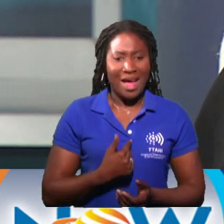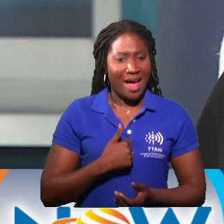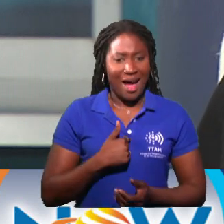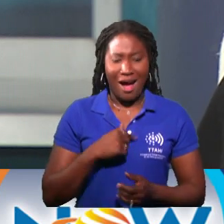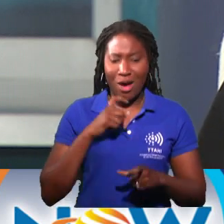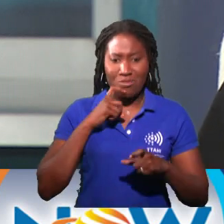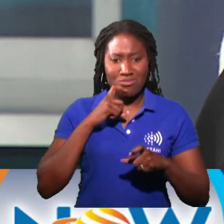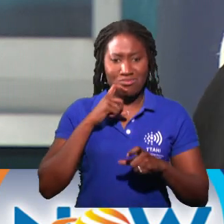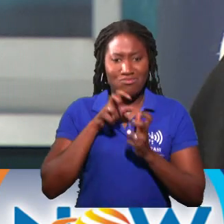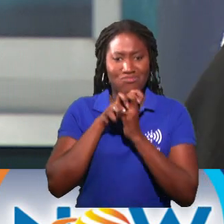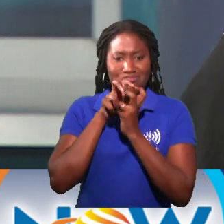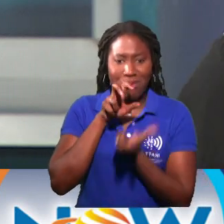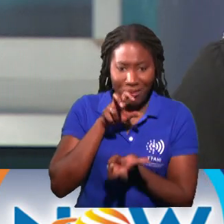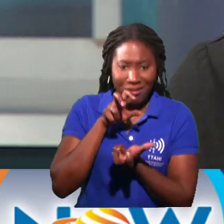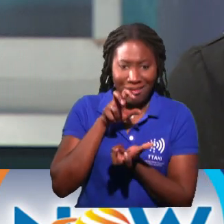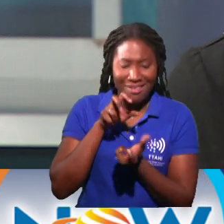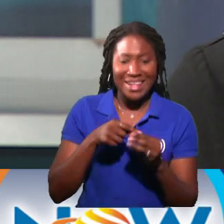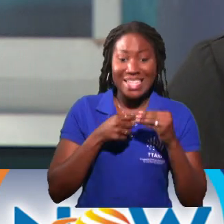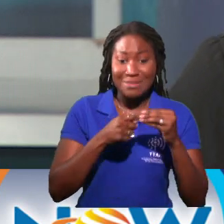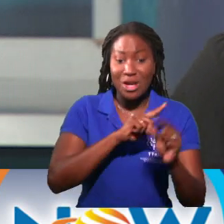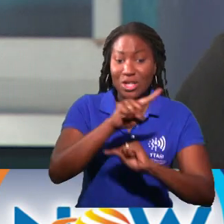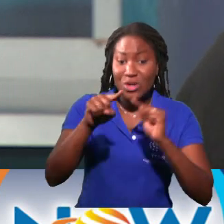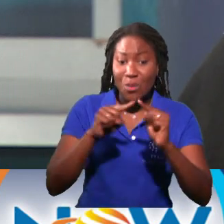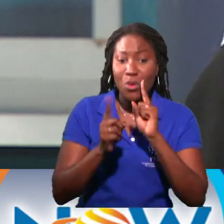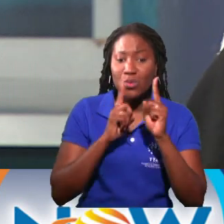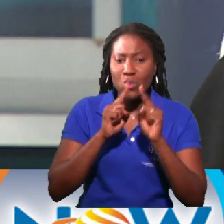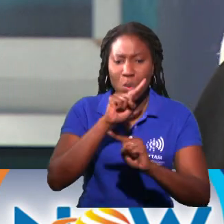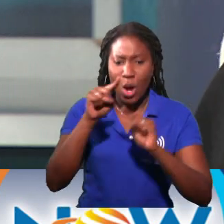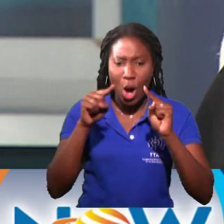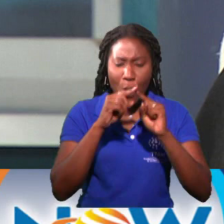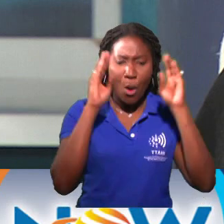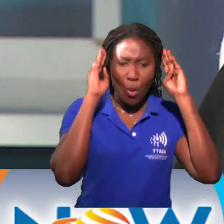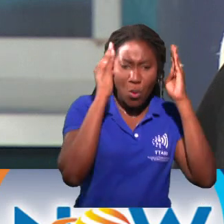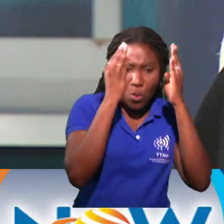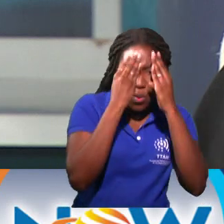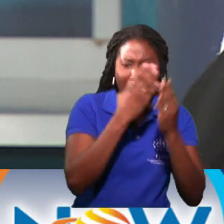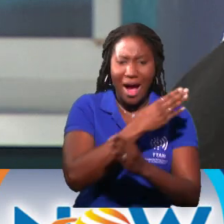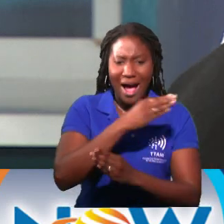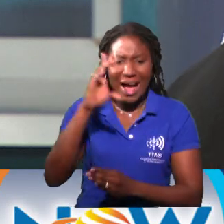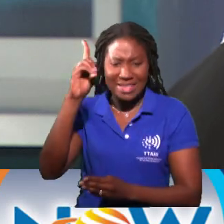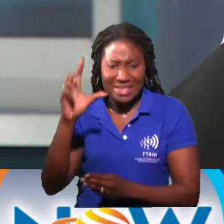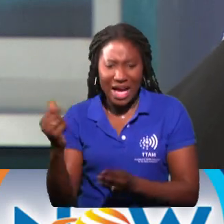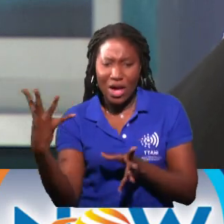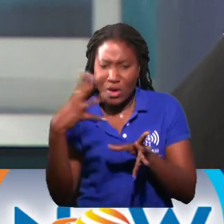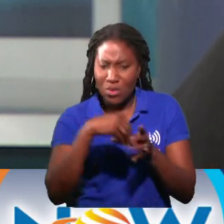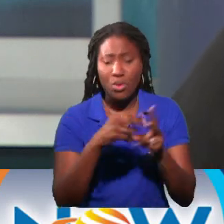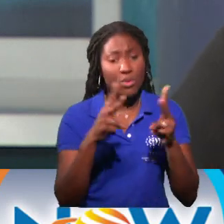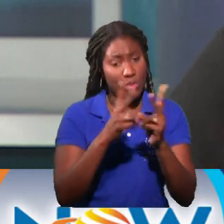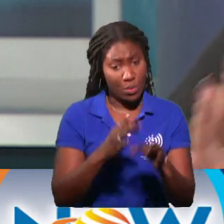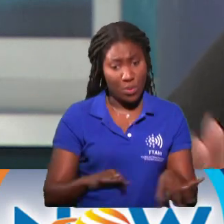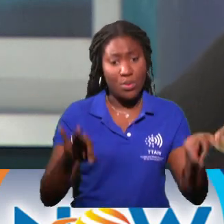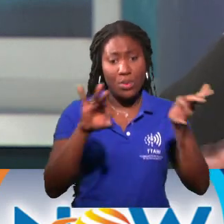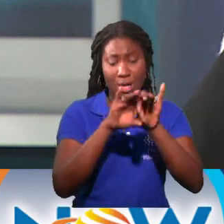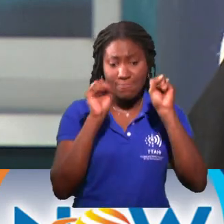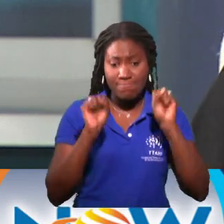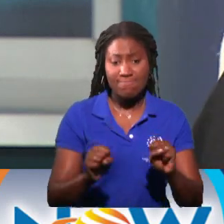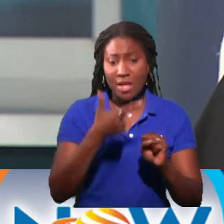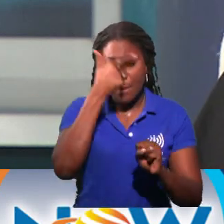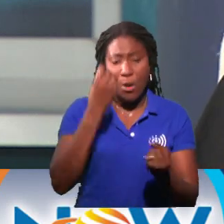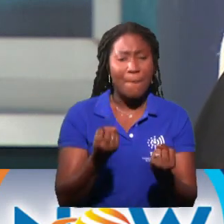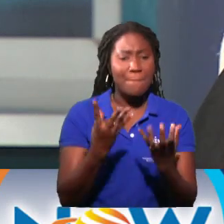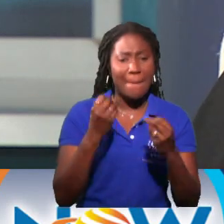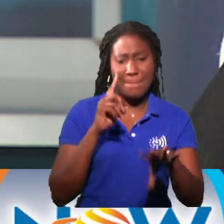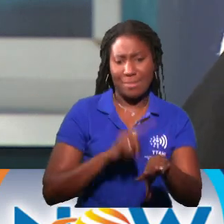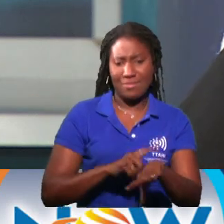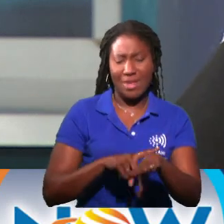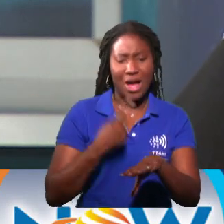moment, especially when you mentioned the inclusivity and neurodivergence as well. That's something that's so important because many times you tend, well, not you, but in general, we tend to just